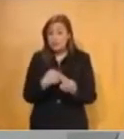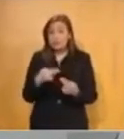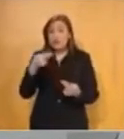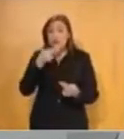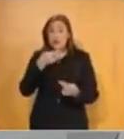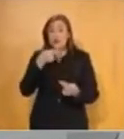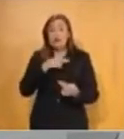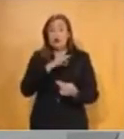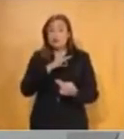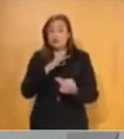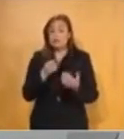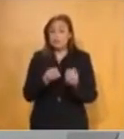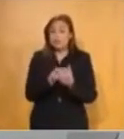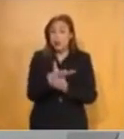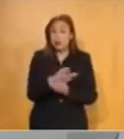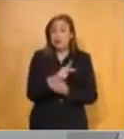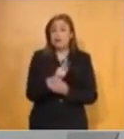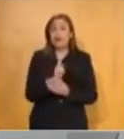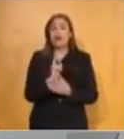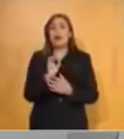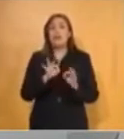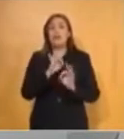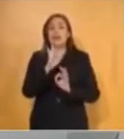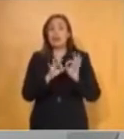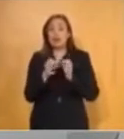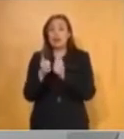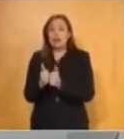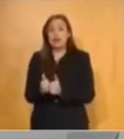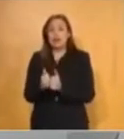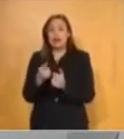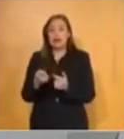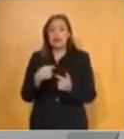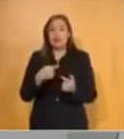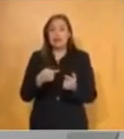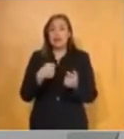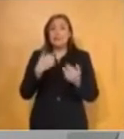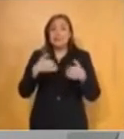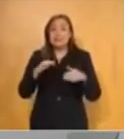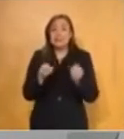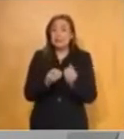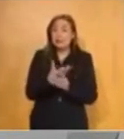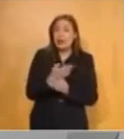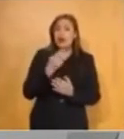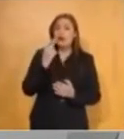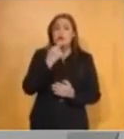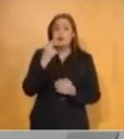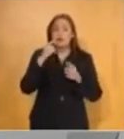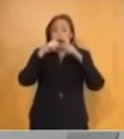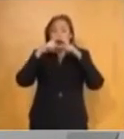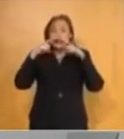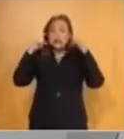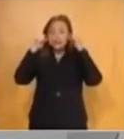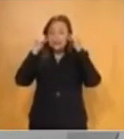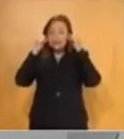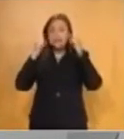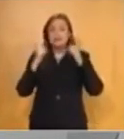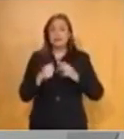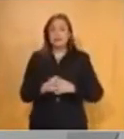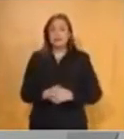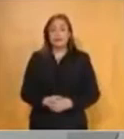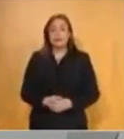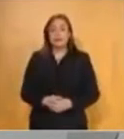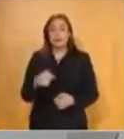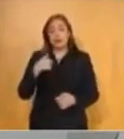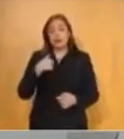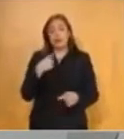you need to use a face mask like this. Now I'm going to take it off to start working with you.